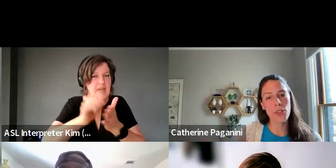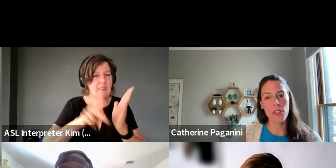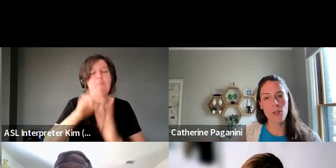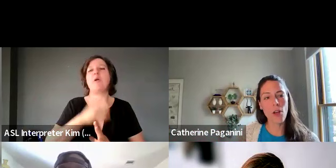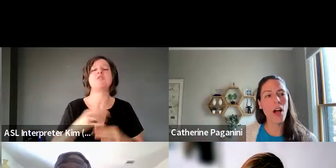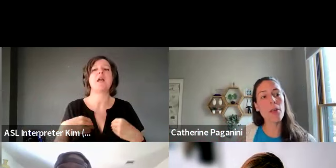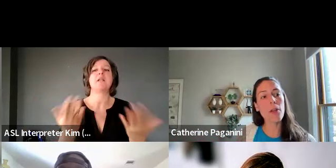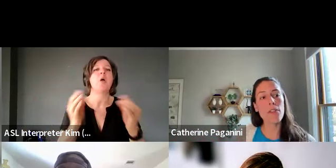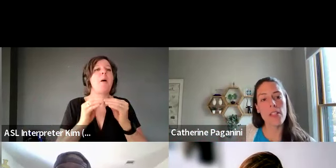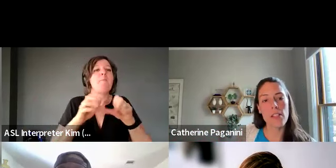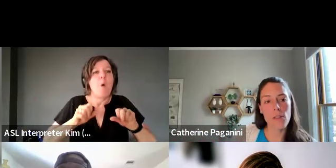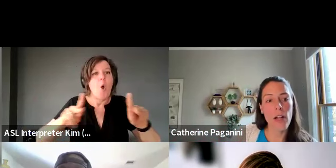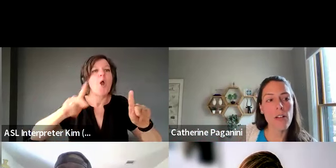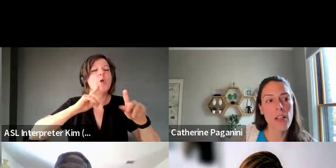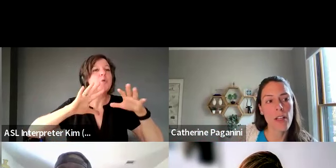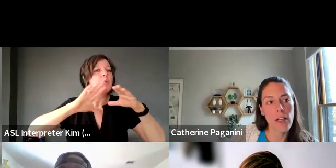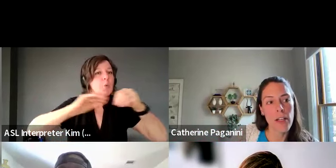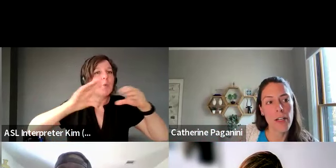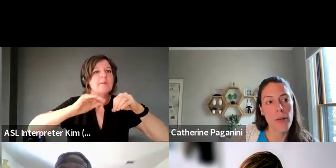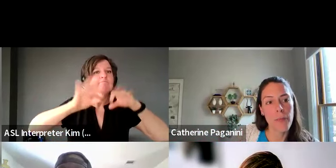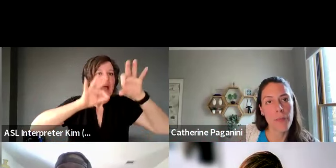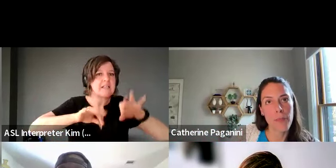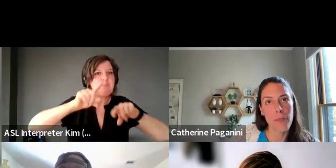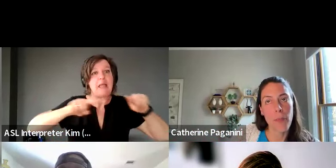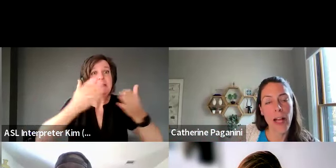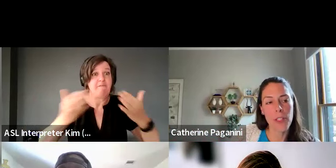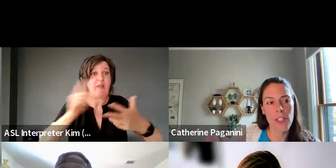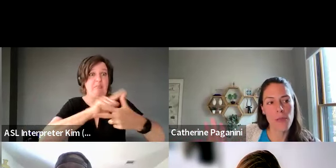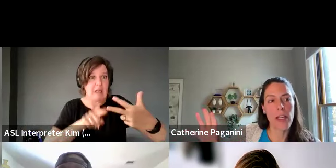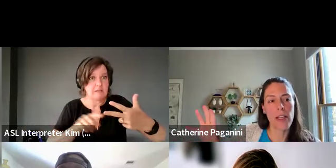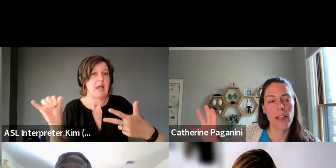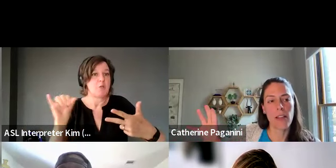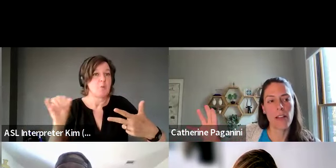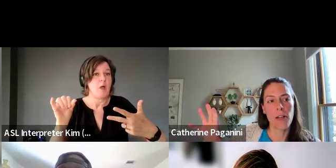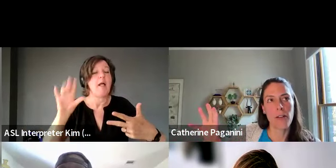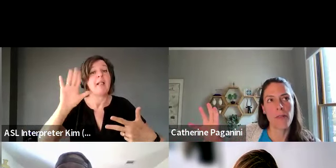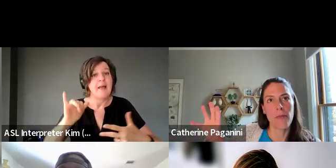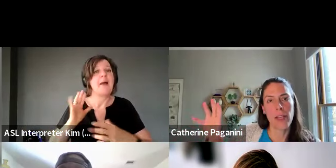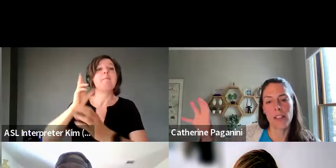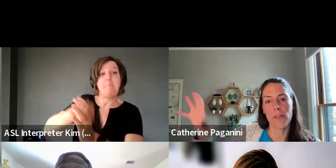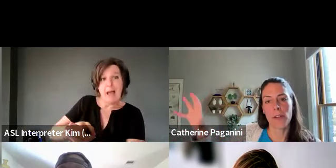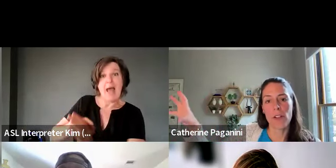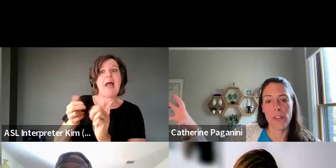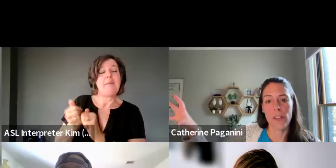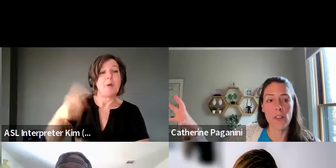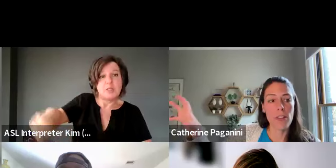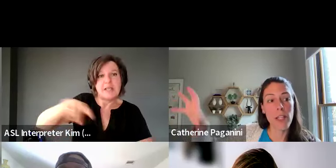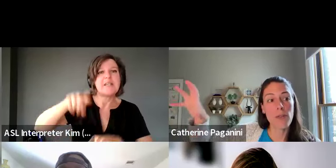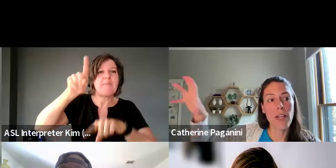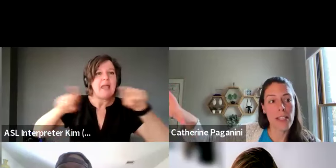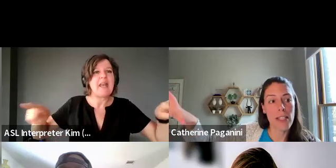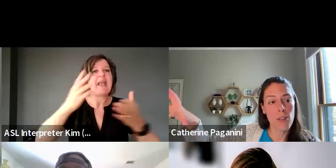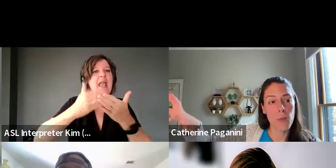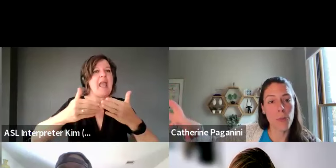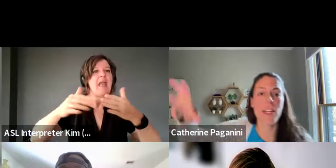an opportunity to talk about different things as well, by participating in different parts of the ecosystem